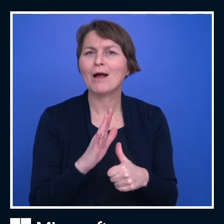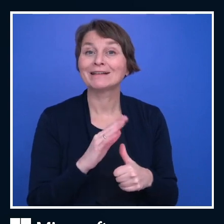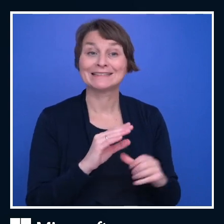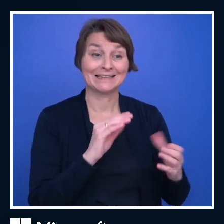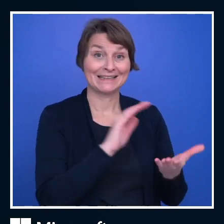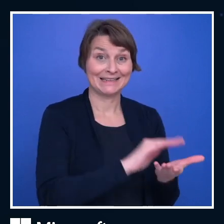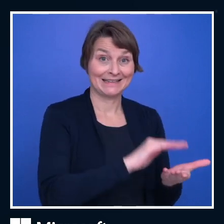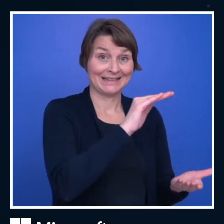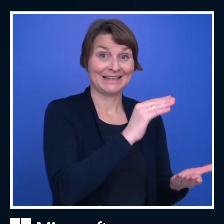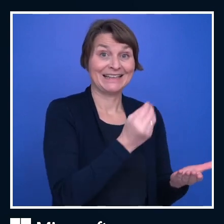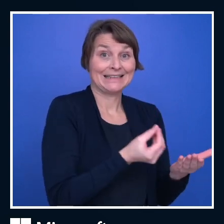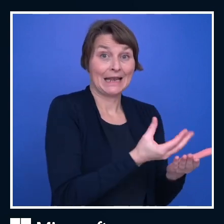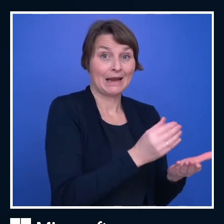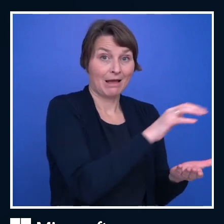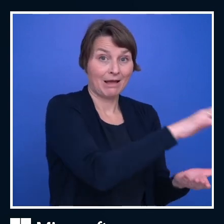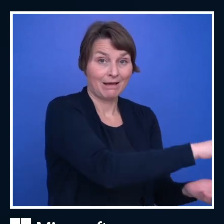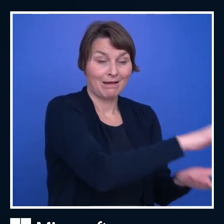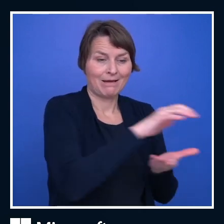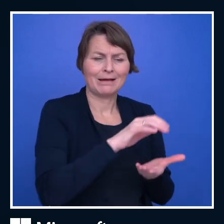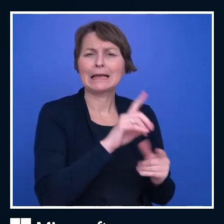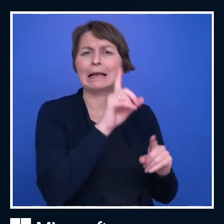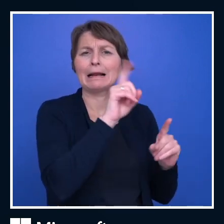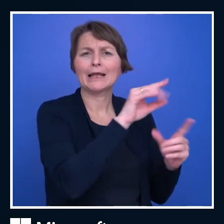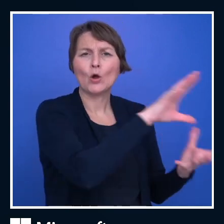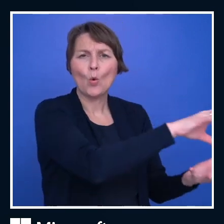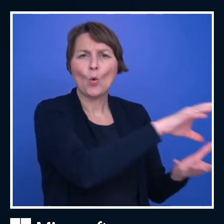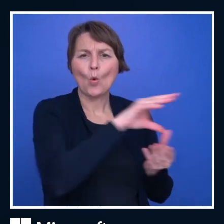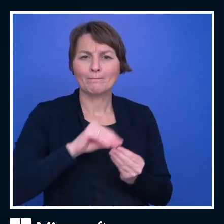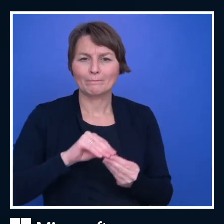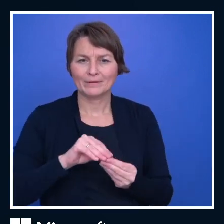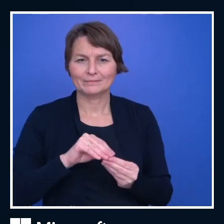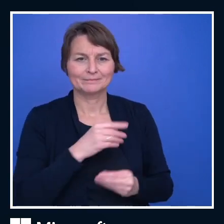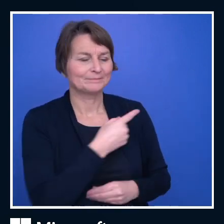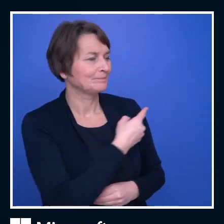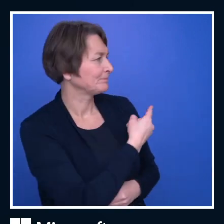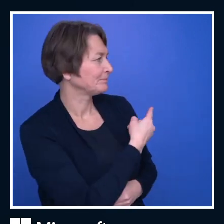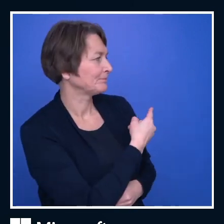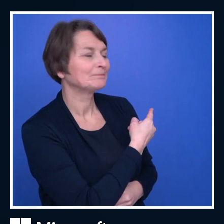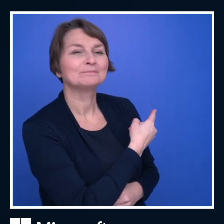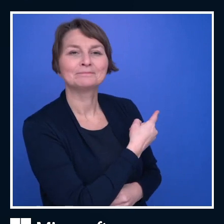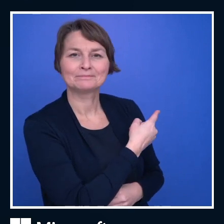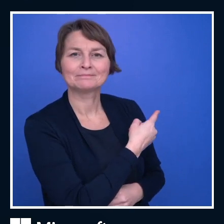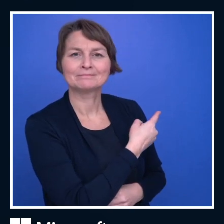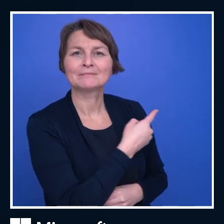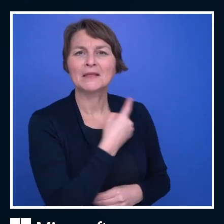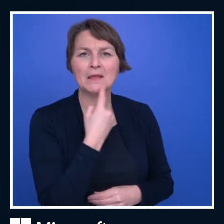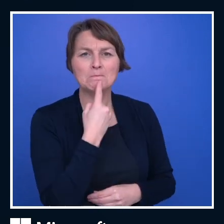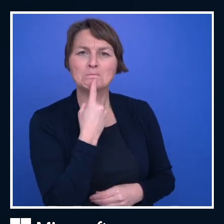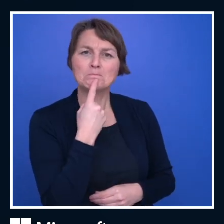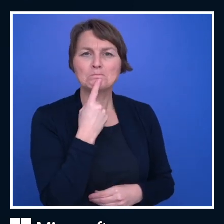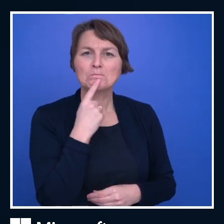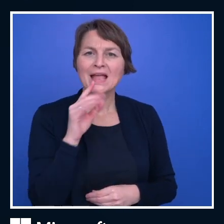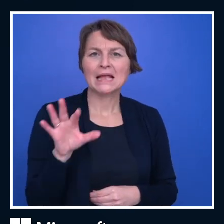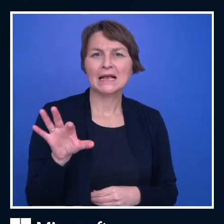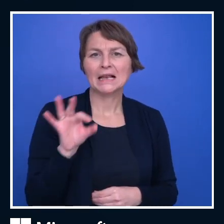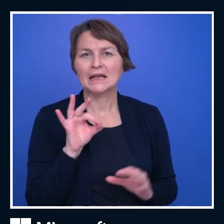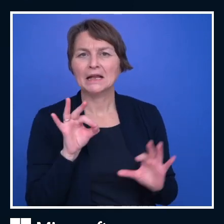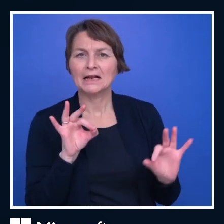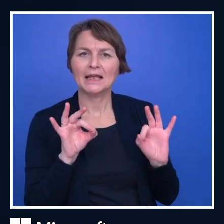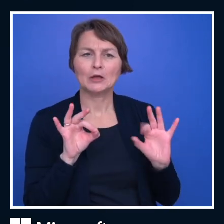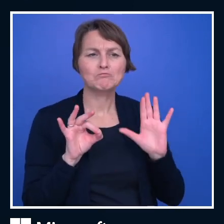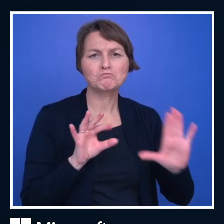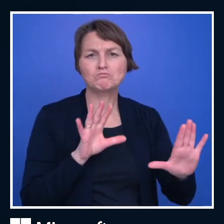click on import data, and then we can choose different kinds of data sources. Now, you see quite